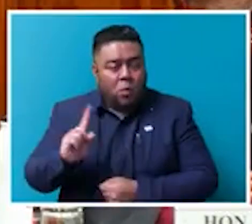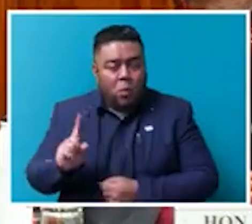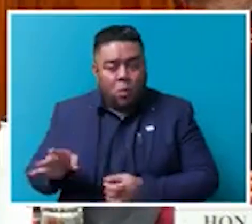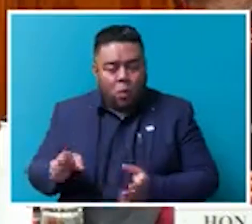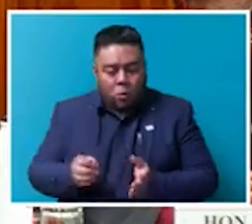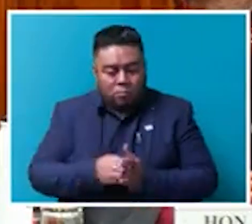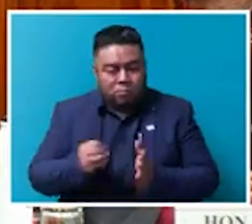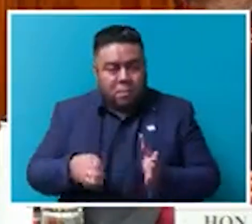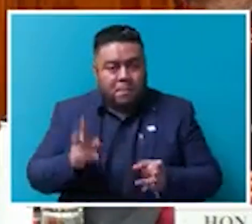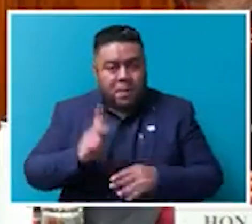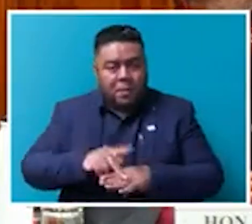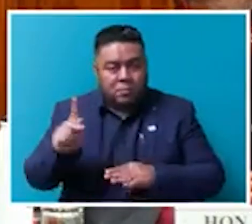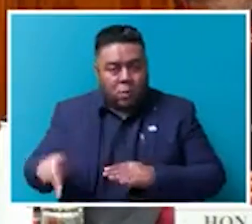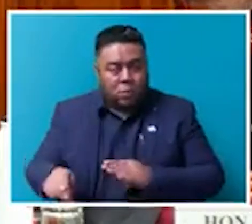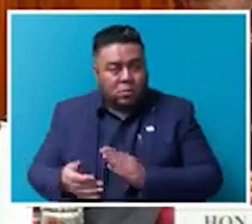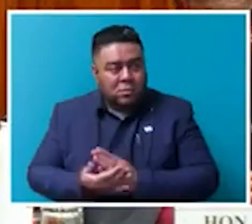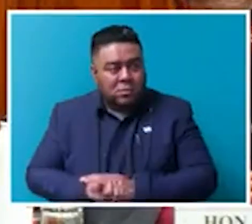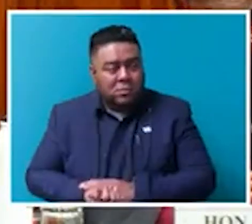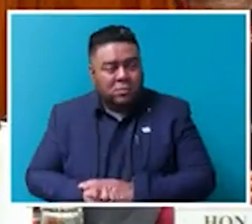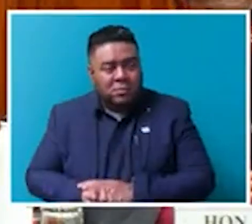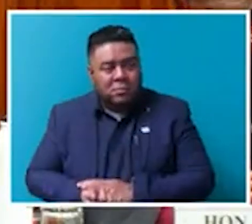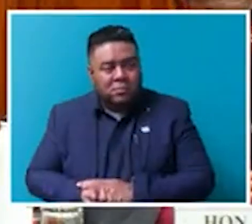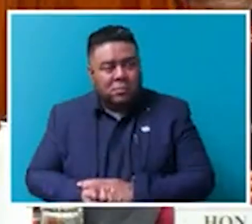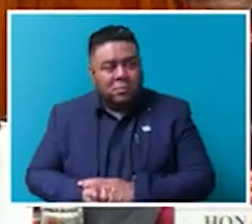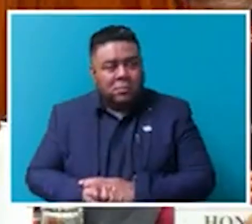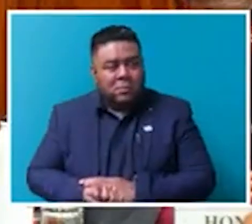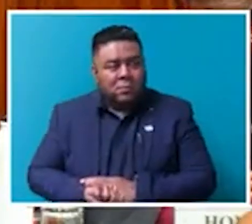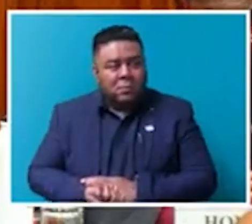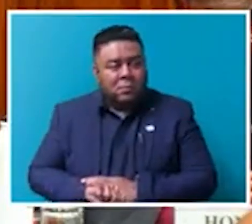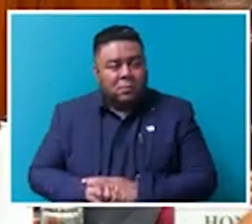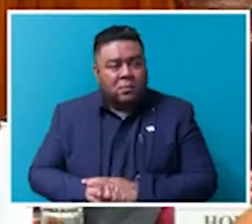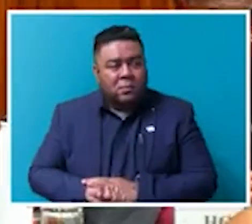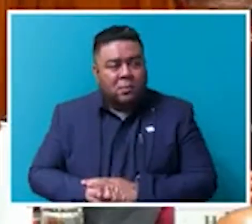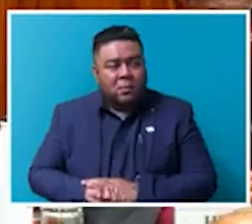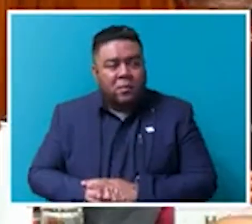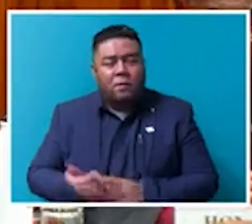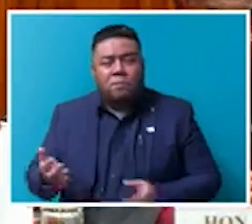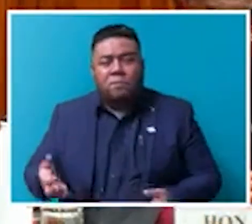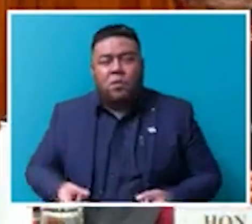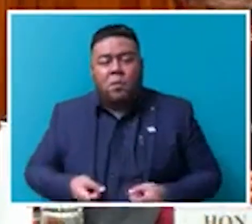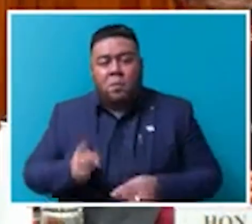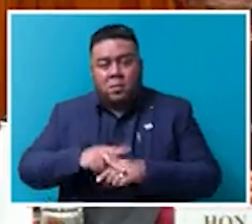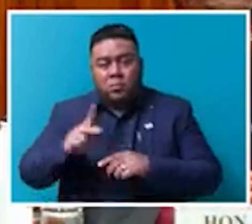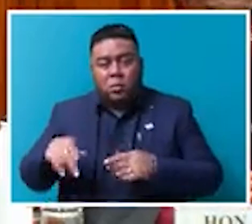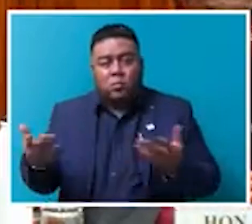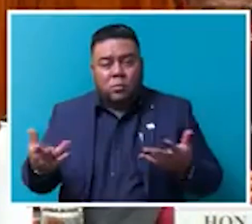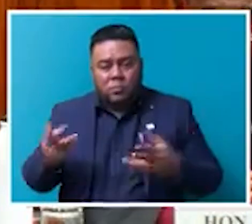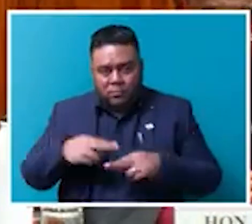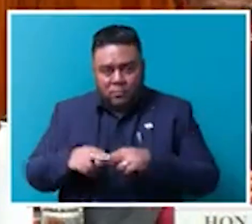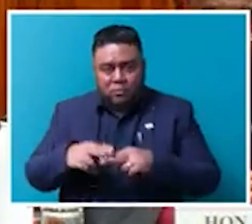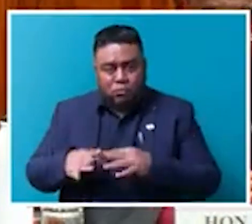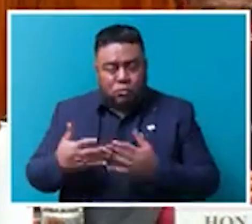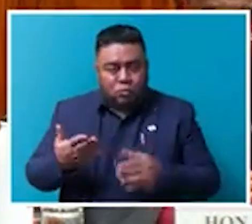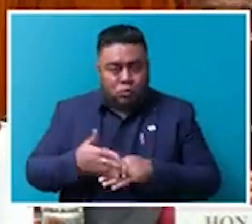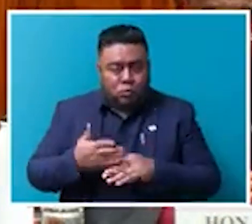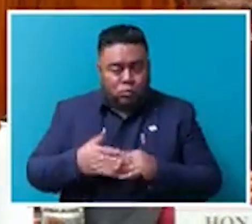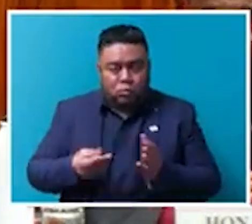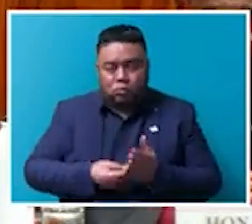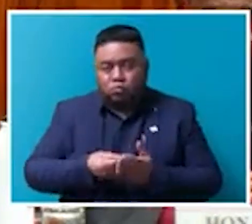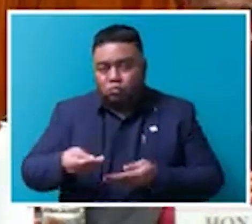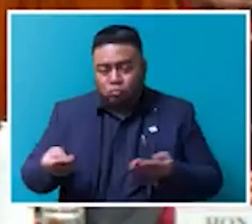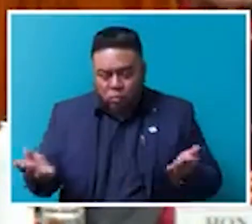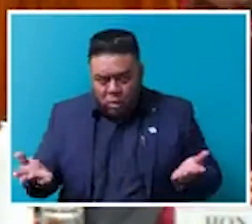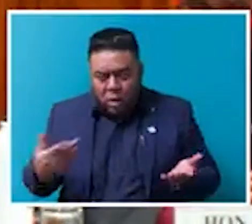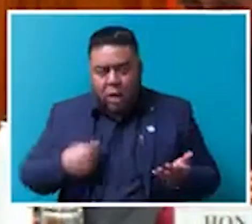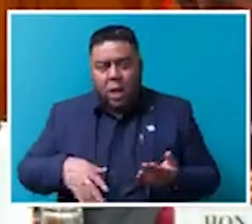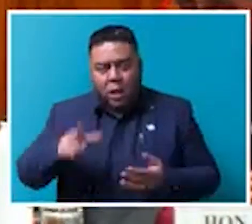Immigration Department and availability of passport in Fiji. I do believe that at the